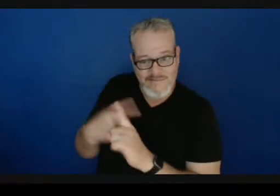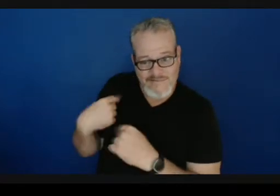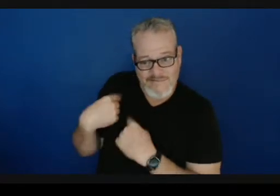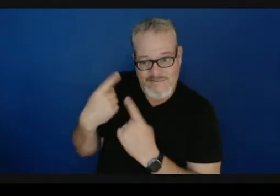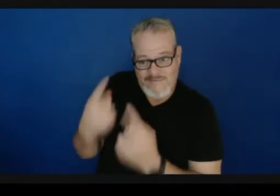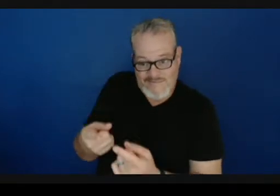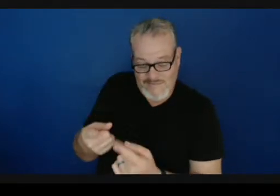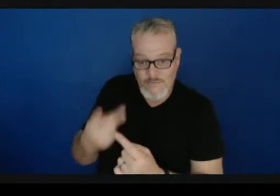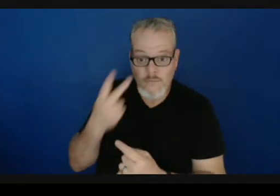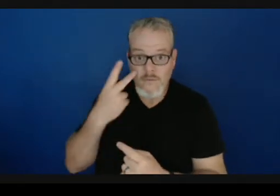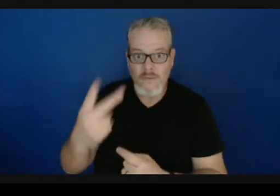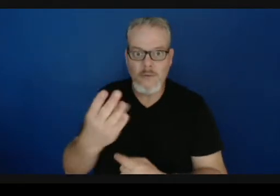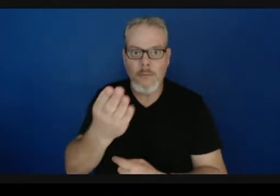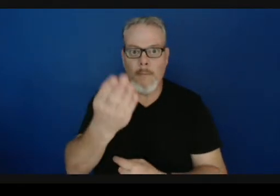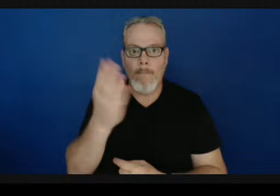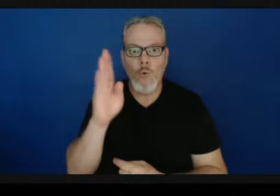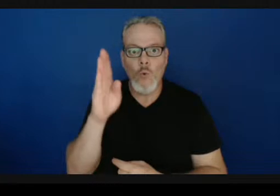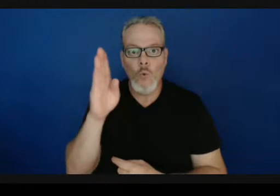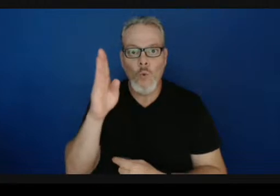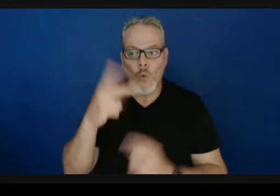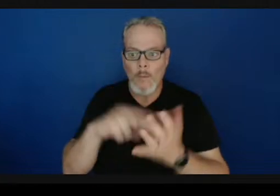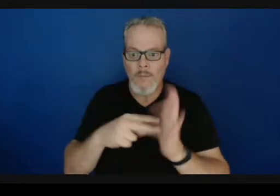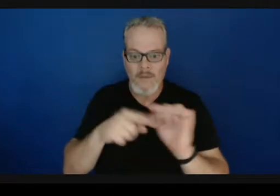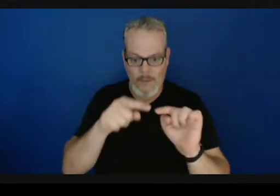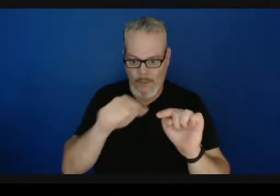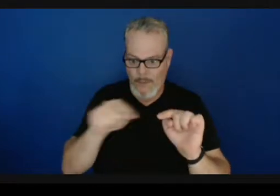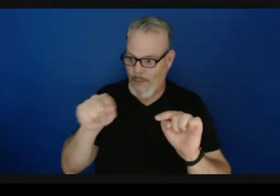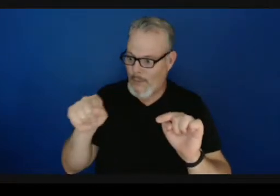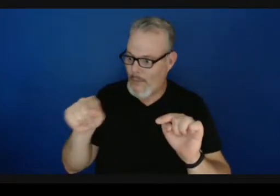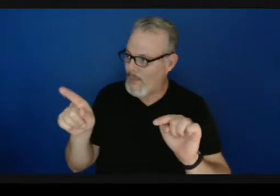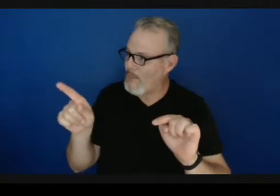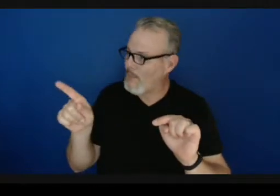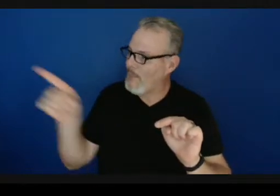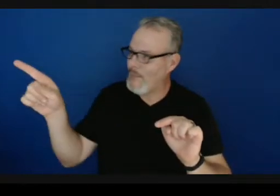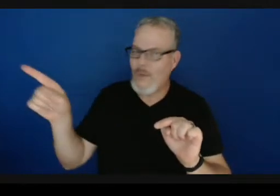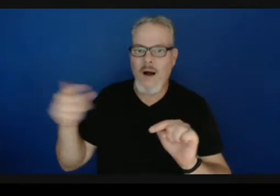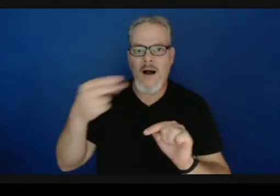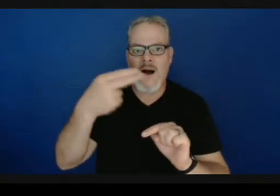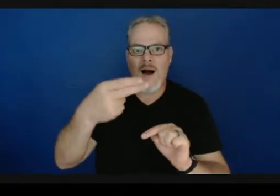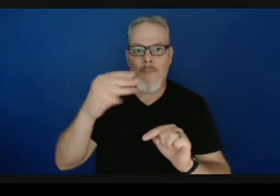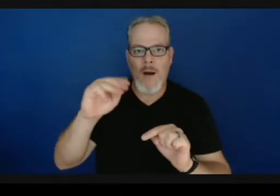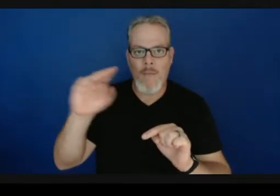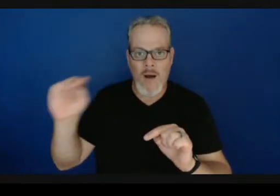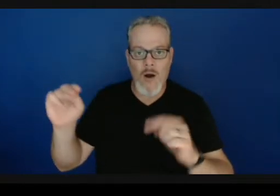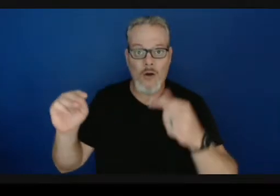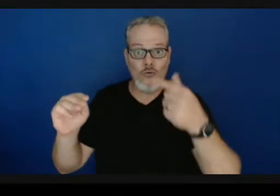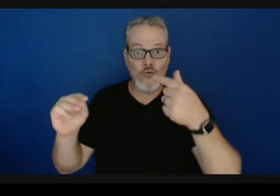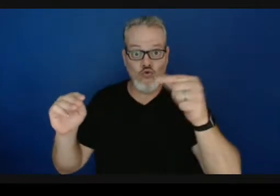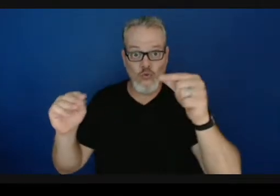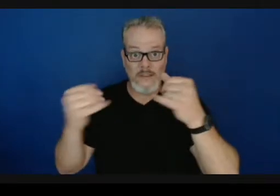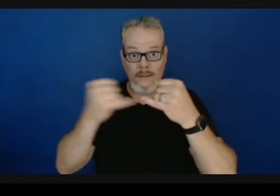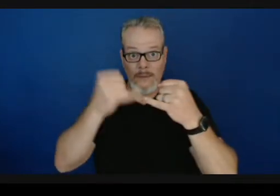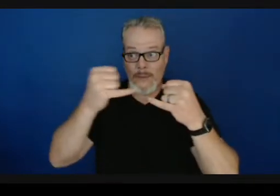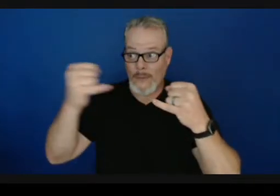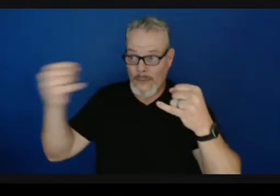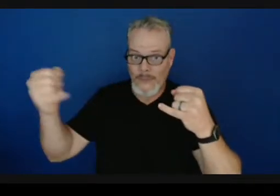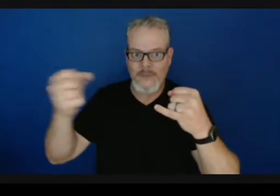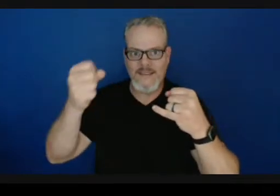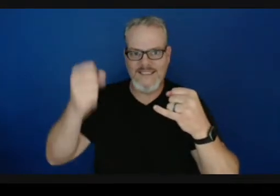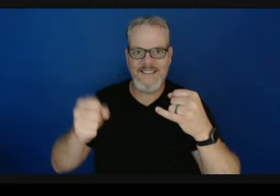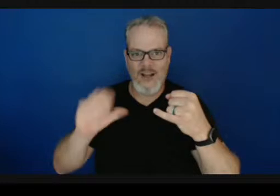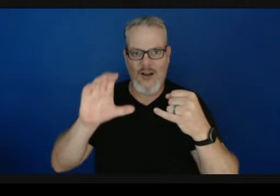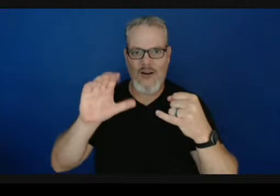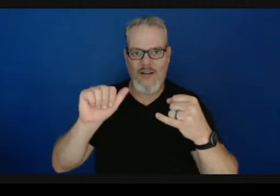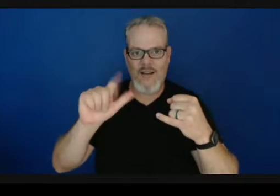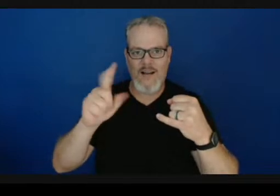before, this blue line points more towards Hale and a green line towards the South Caldera. And within the last week, they've been moving together in